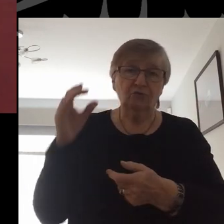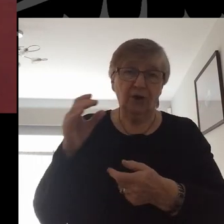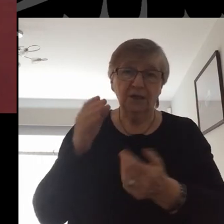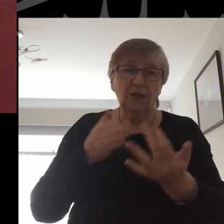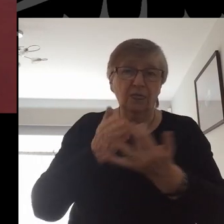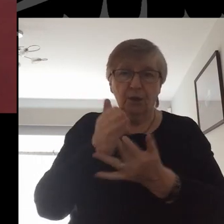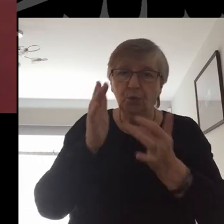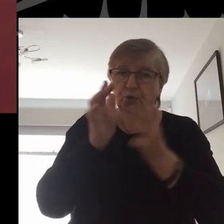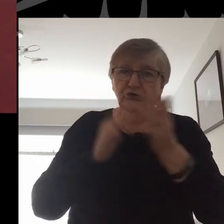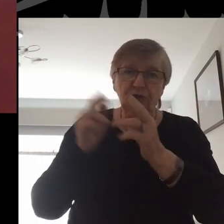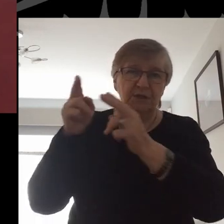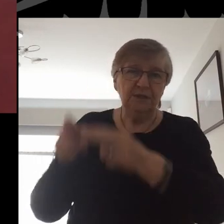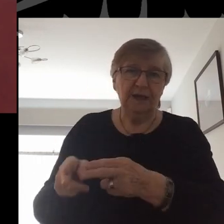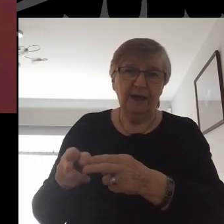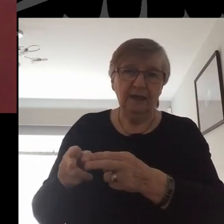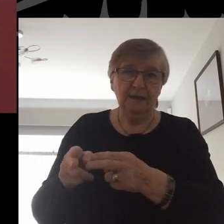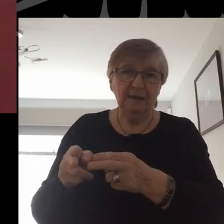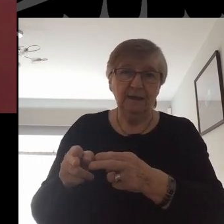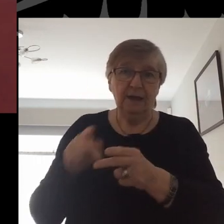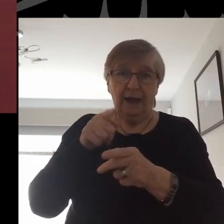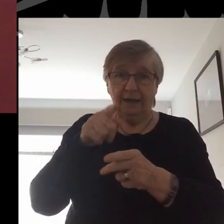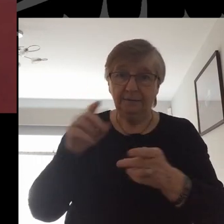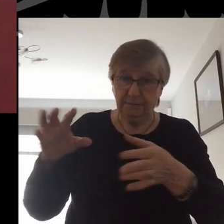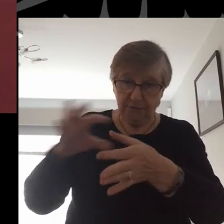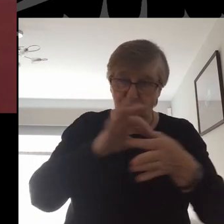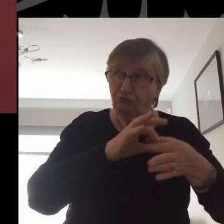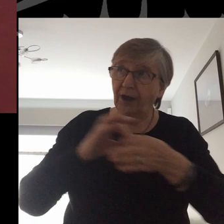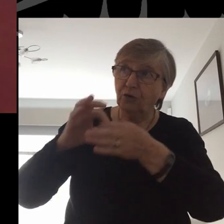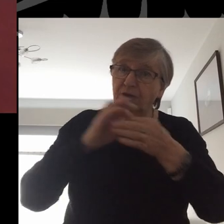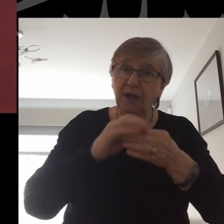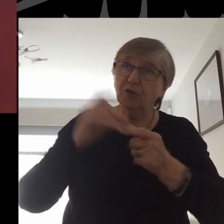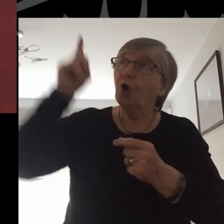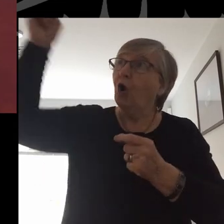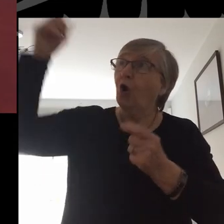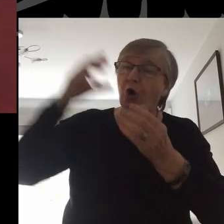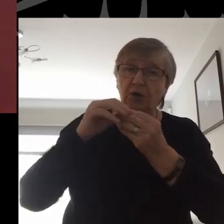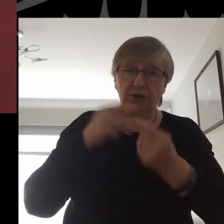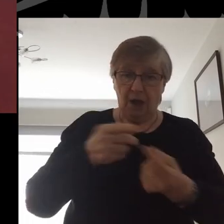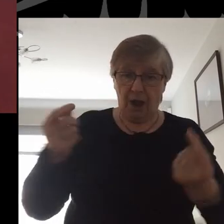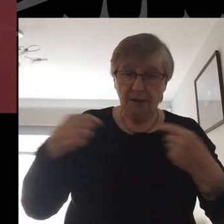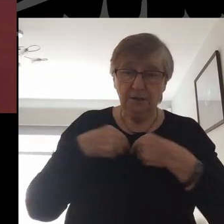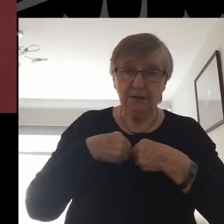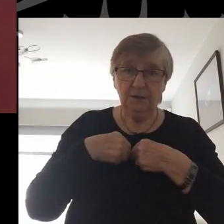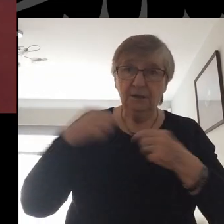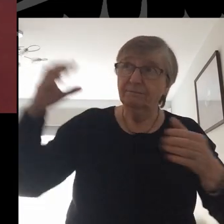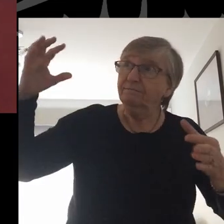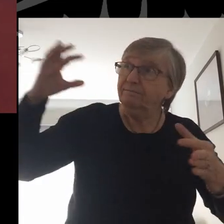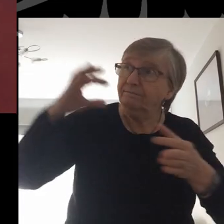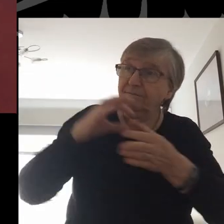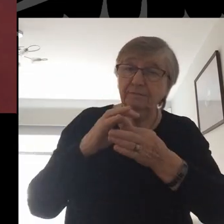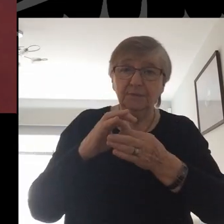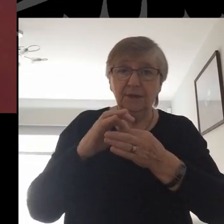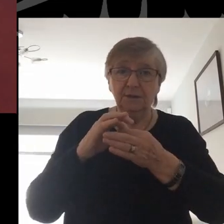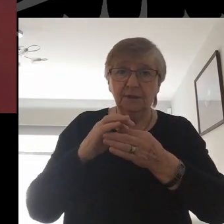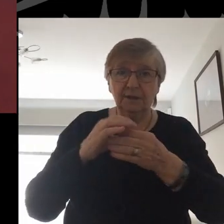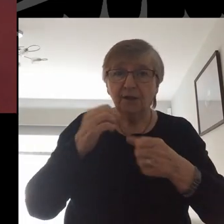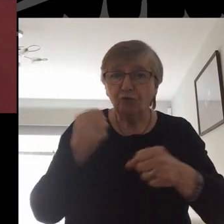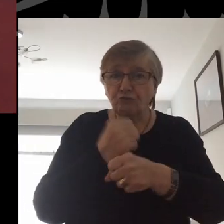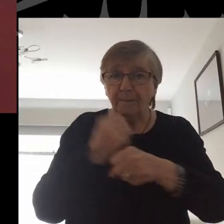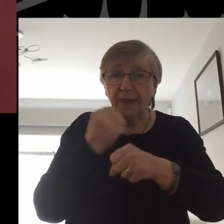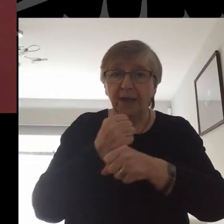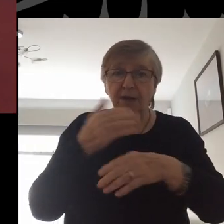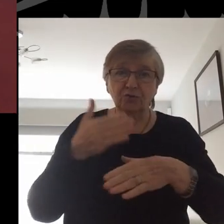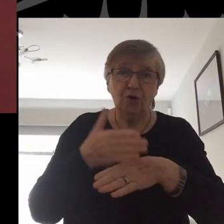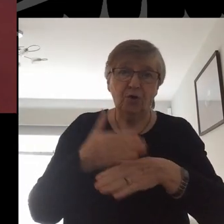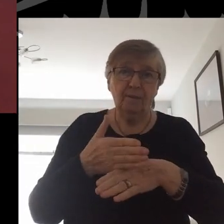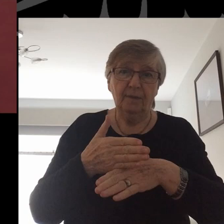us. And it's a reconciliation. It's a patching up. It's a repair job between the